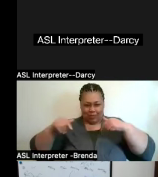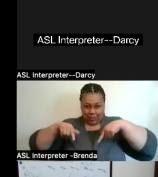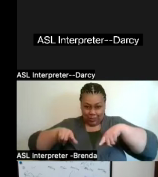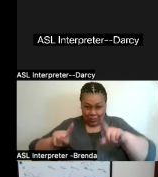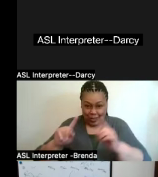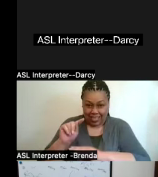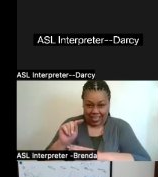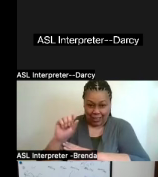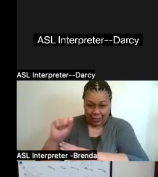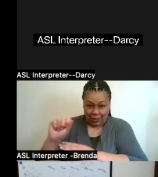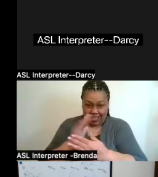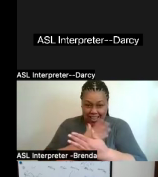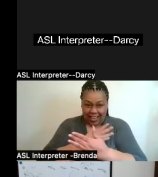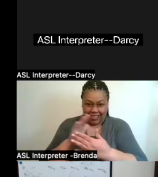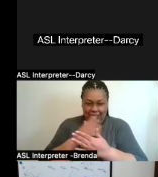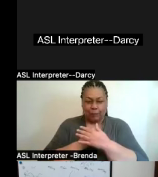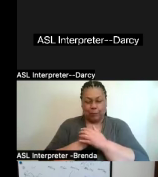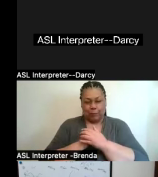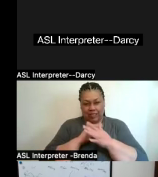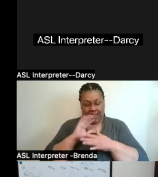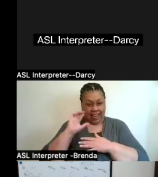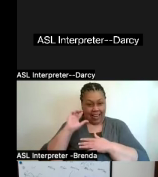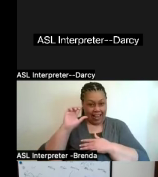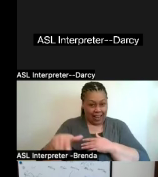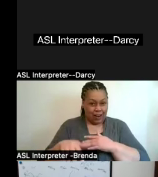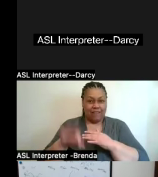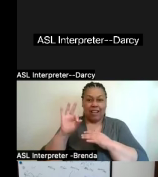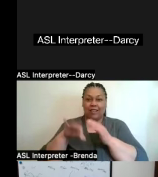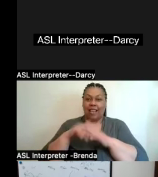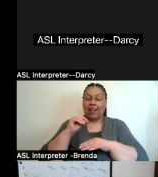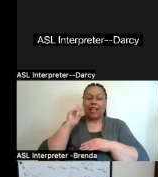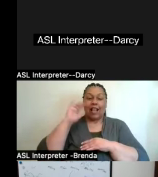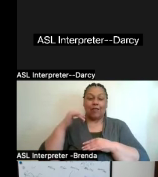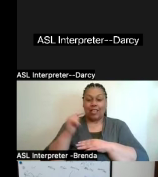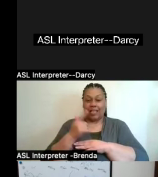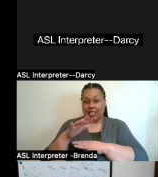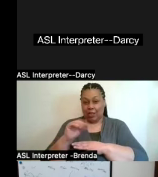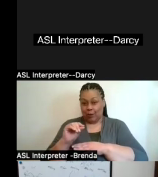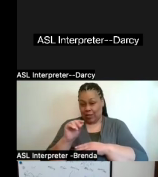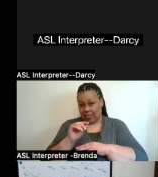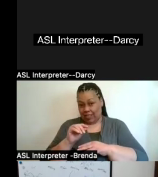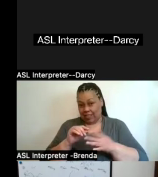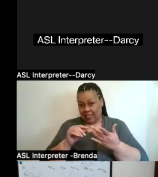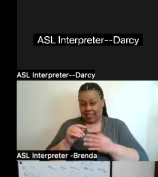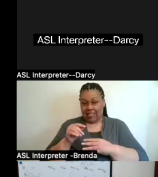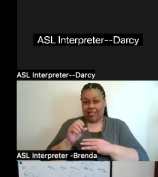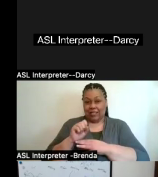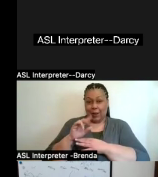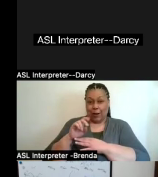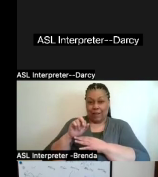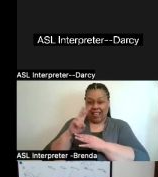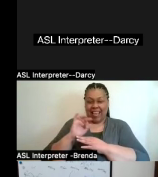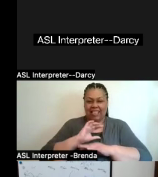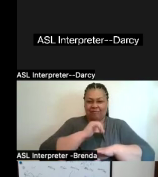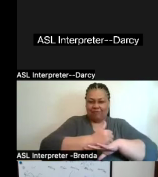sensor. We later found out that the California Geological Survey has a seismic station in the parking lot of SoFi